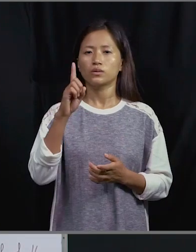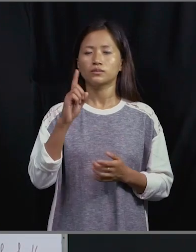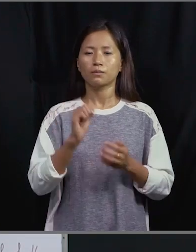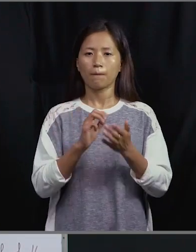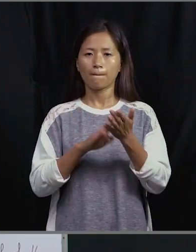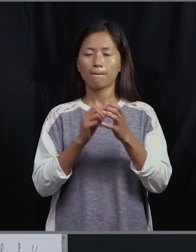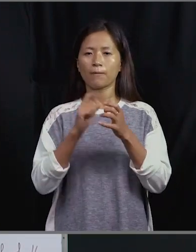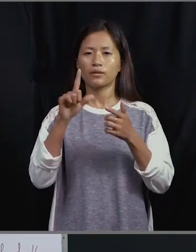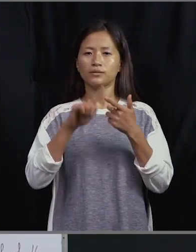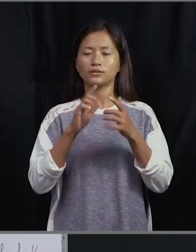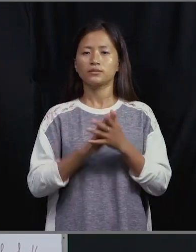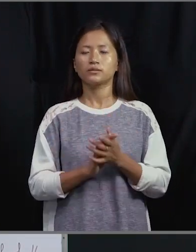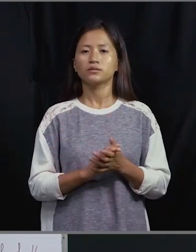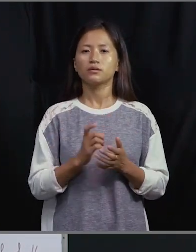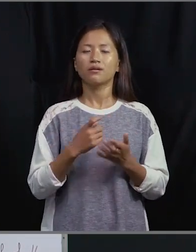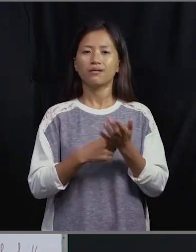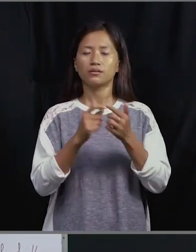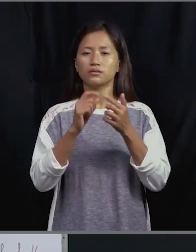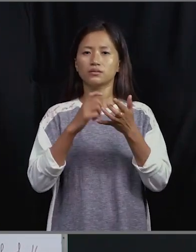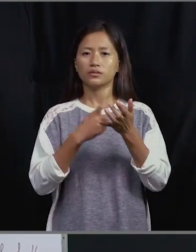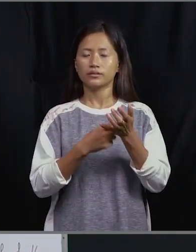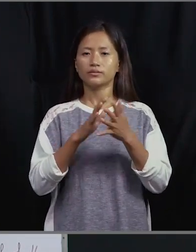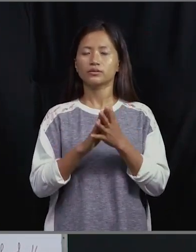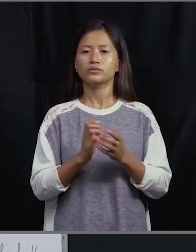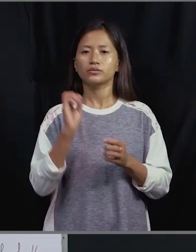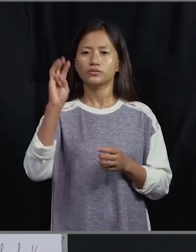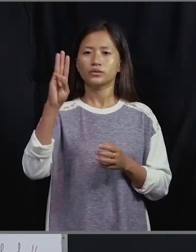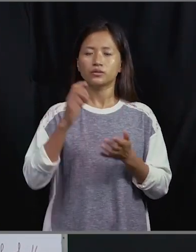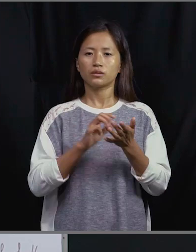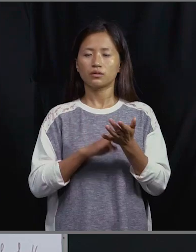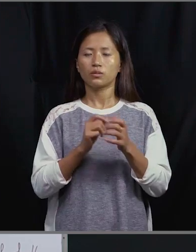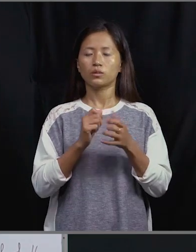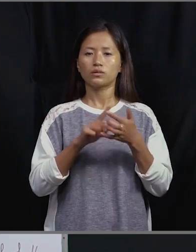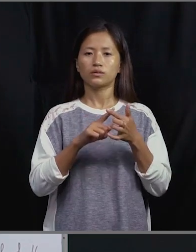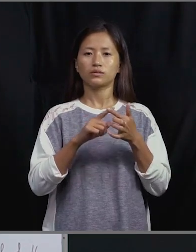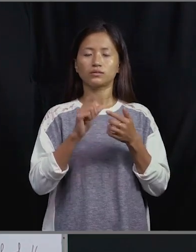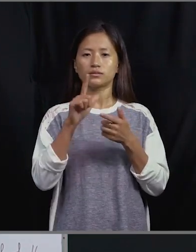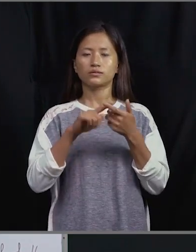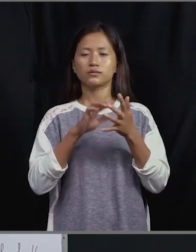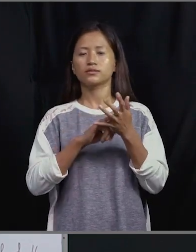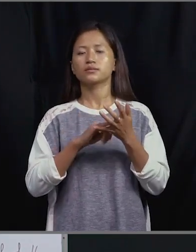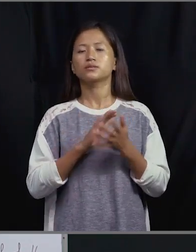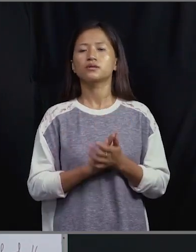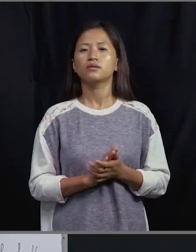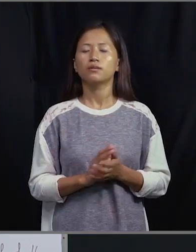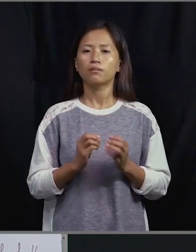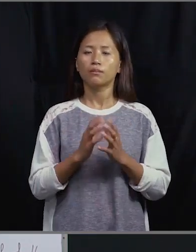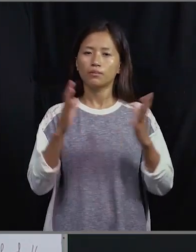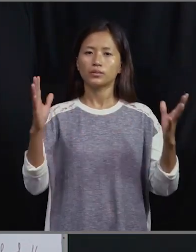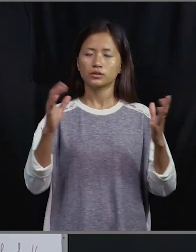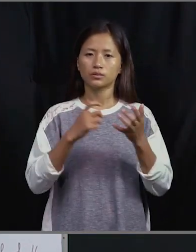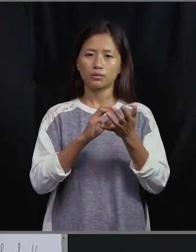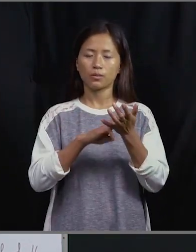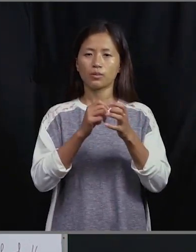nitrogen requires 3 mole of hydrogen. Since we have this much moles of nitrogen